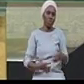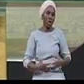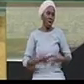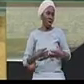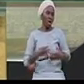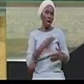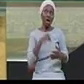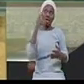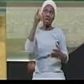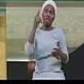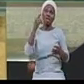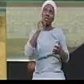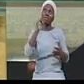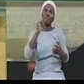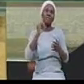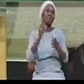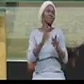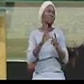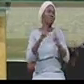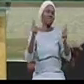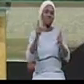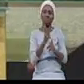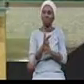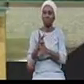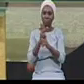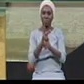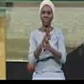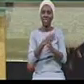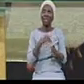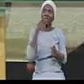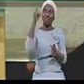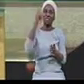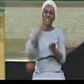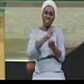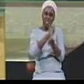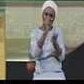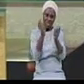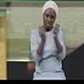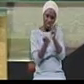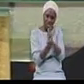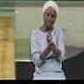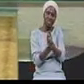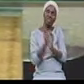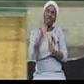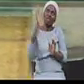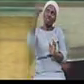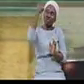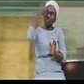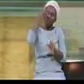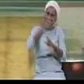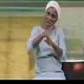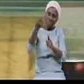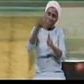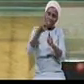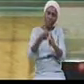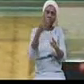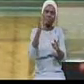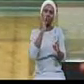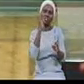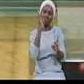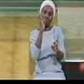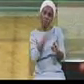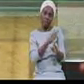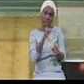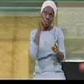great kindness, and he repenteth him of the evil. What he means by that is, if he has planned, if he